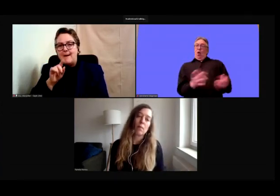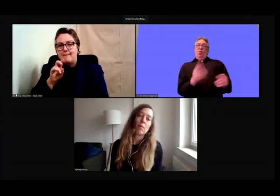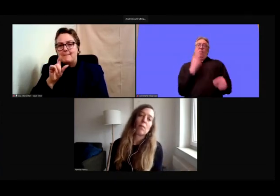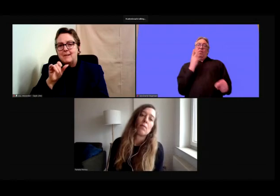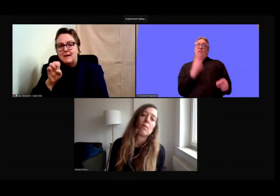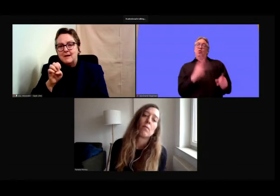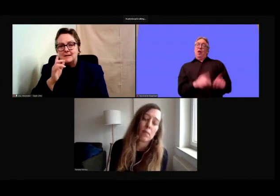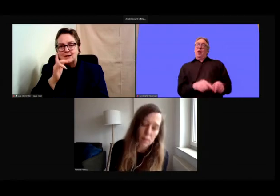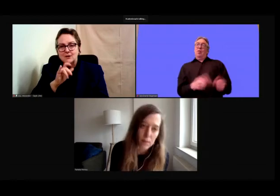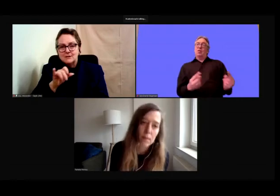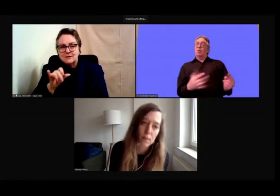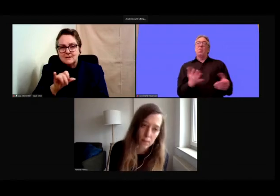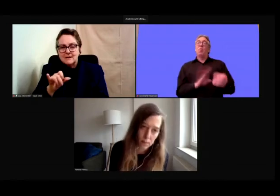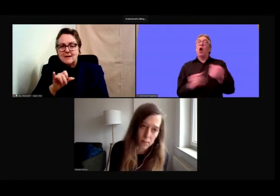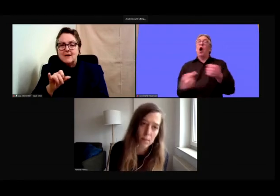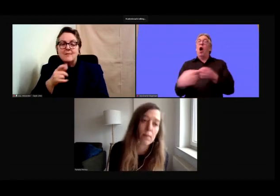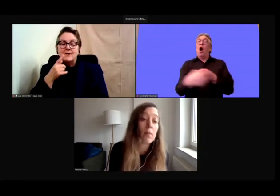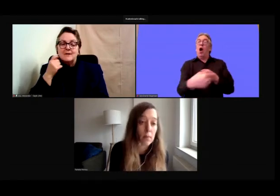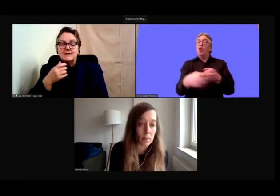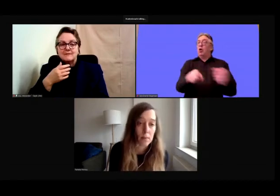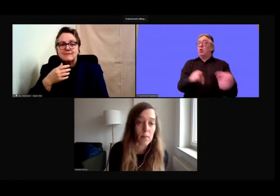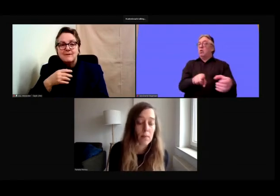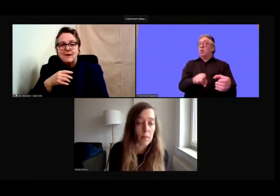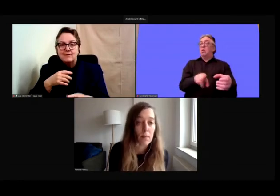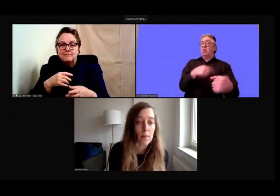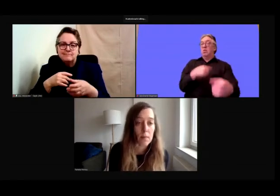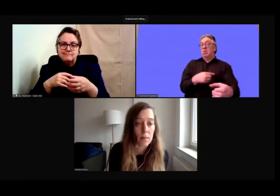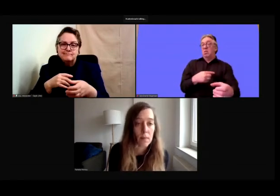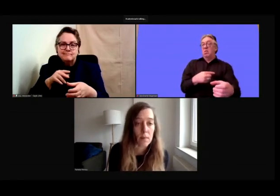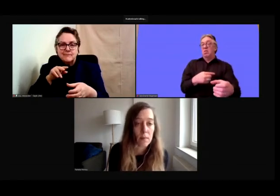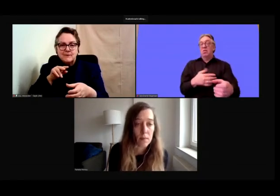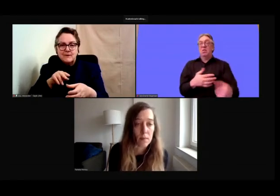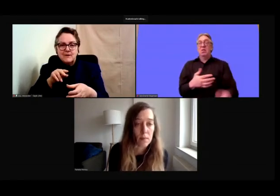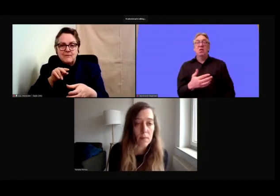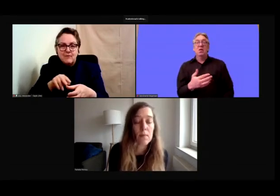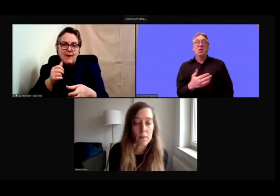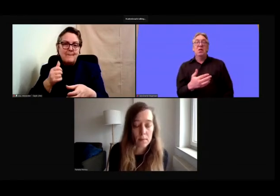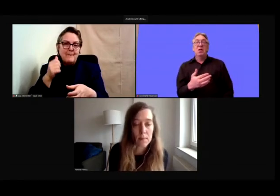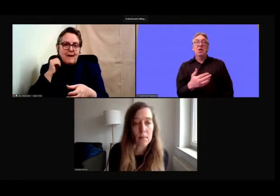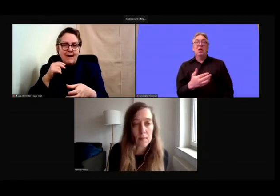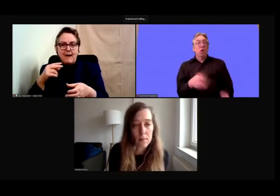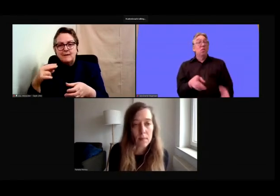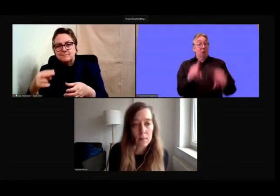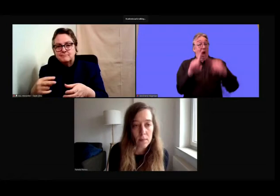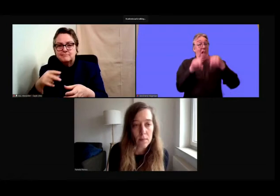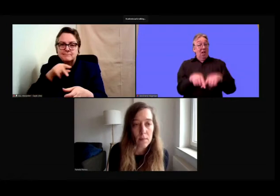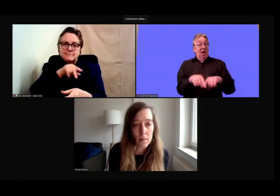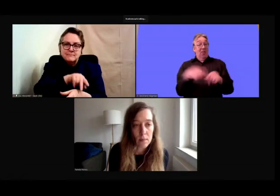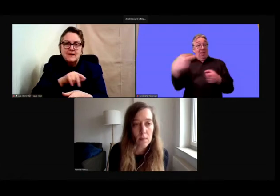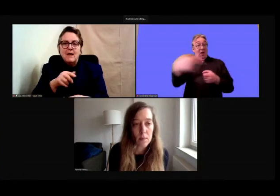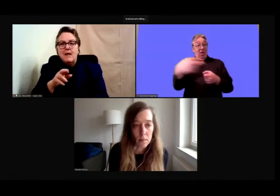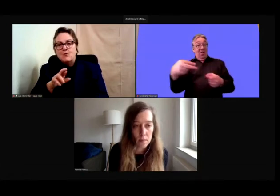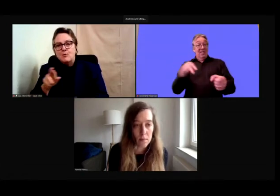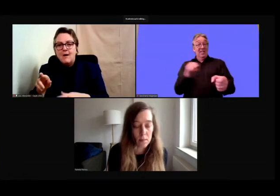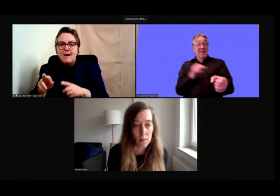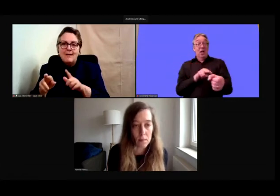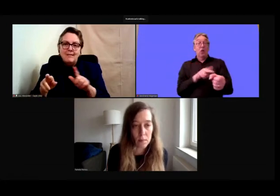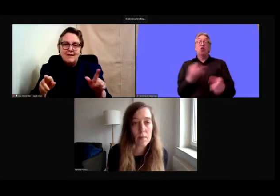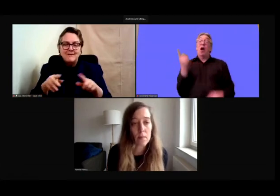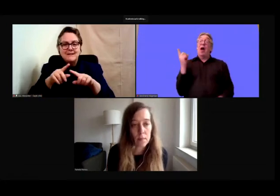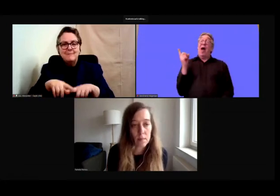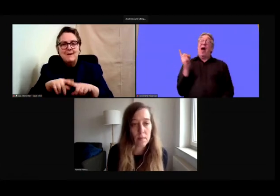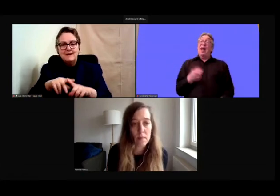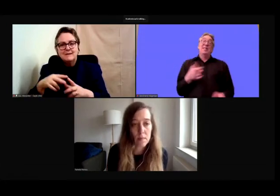front, behind, and left, right are more similar because they're both viewpoint dependent, and they require a sort of perspective